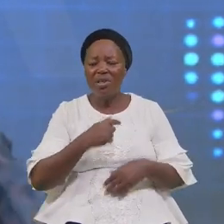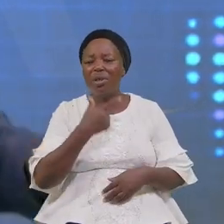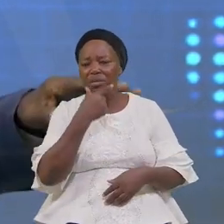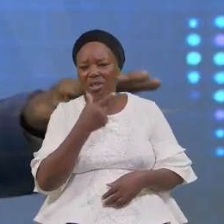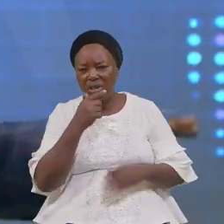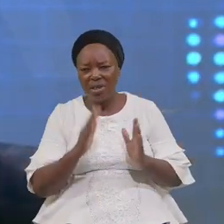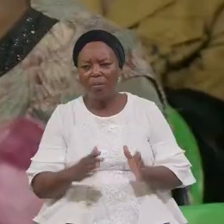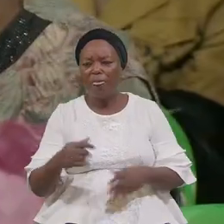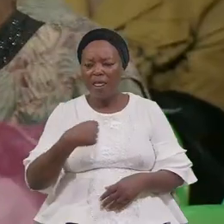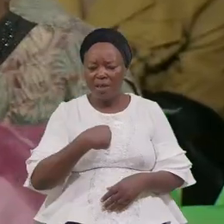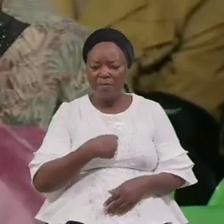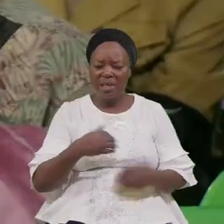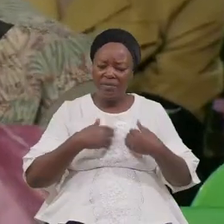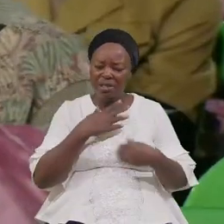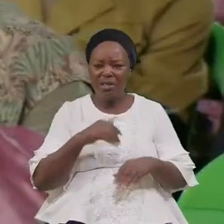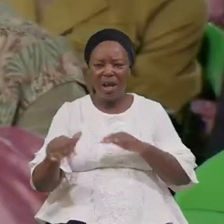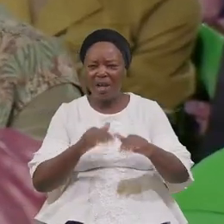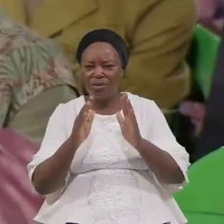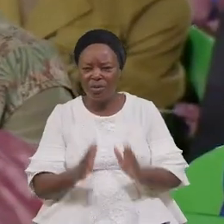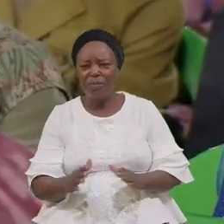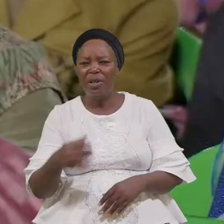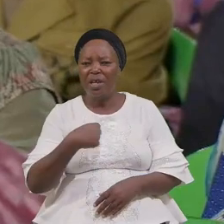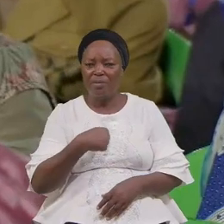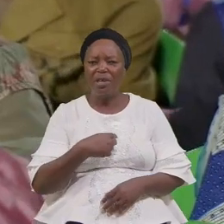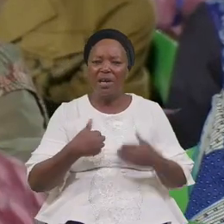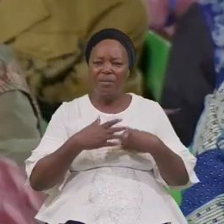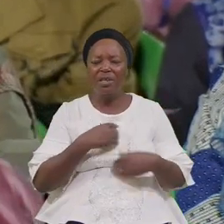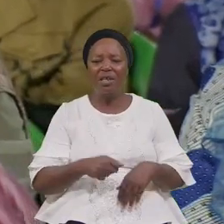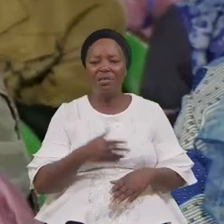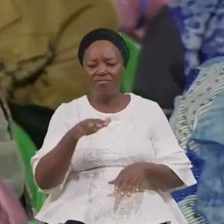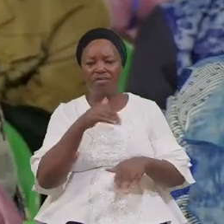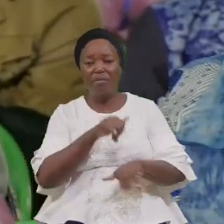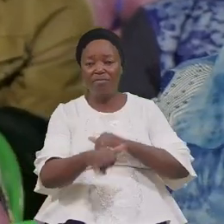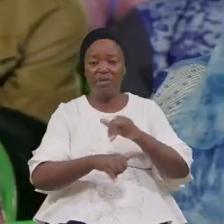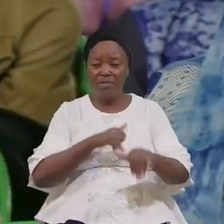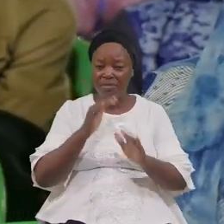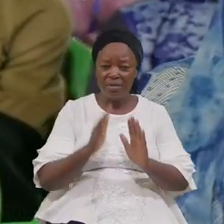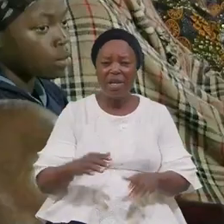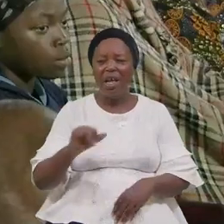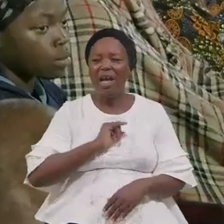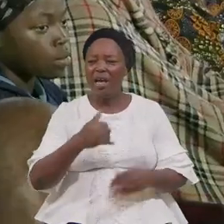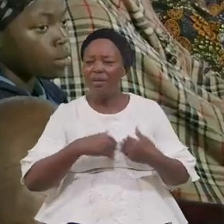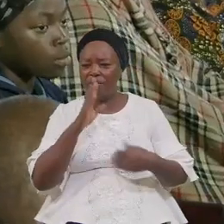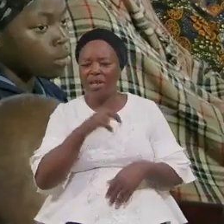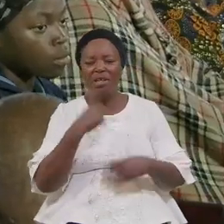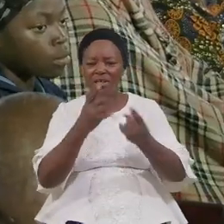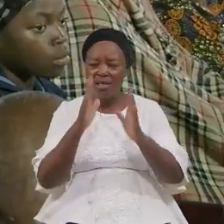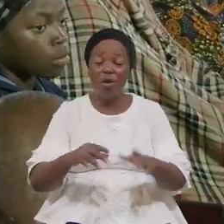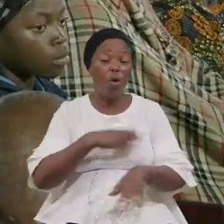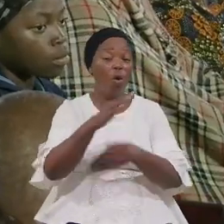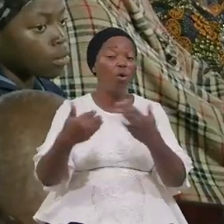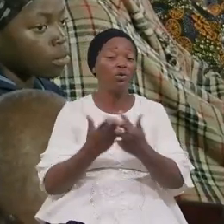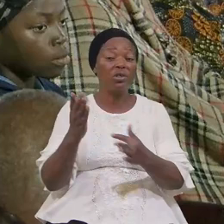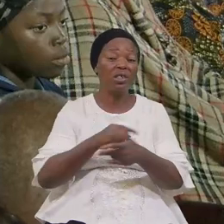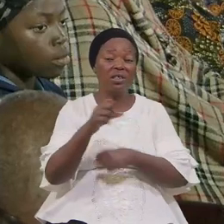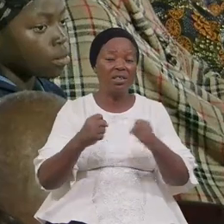I've been an actor. I've been a hypocrite. I've been a sinner all along, but